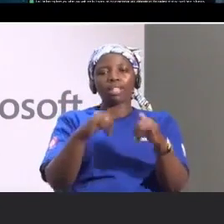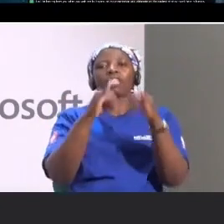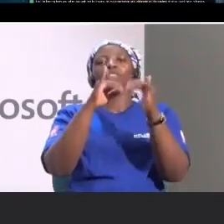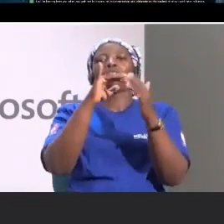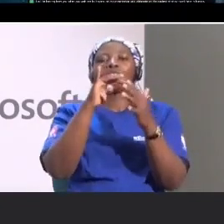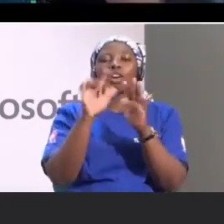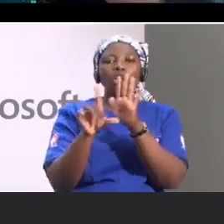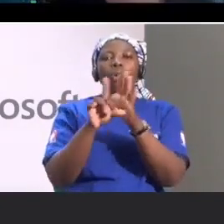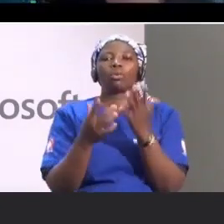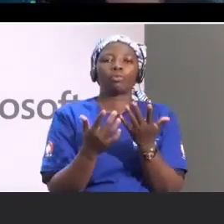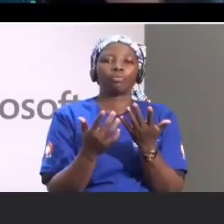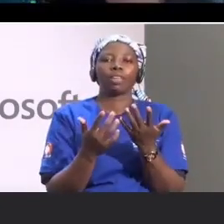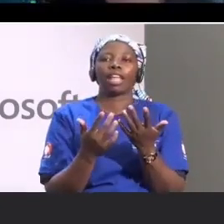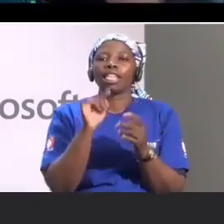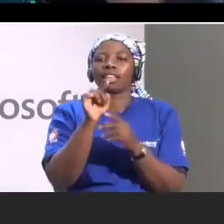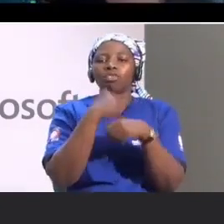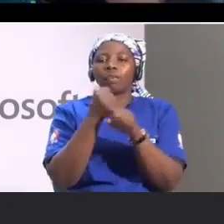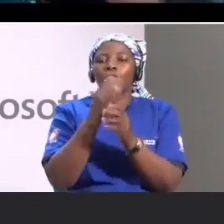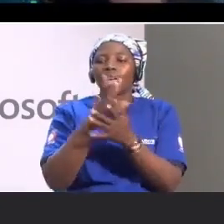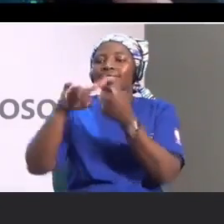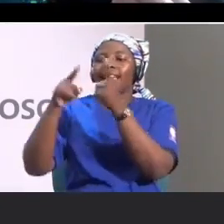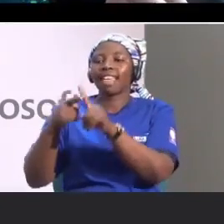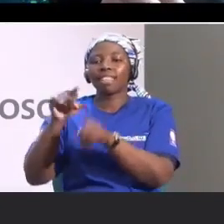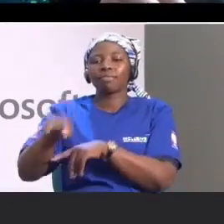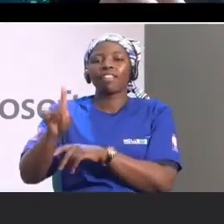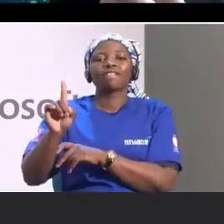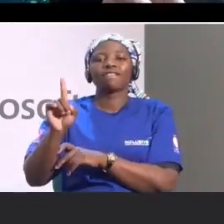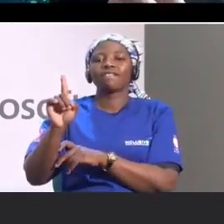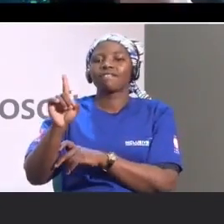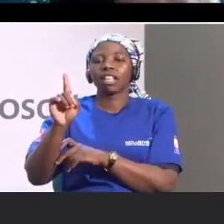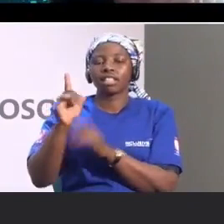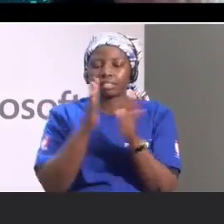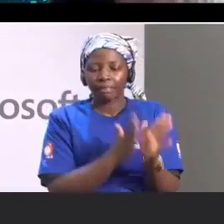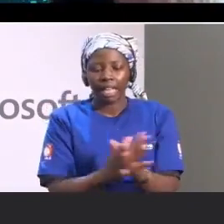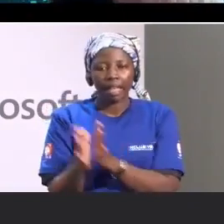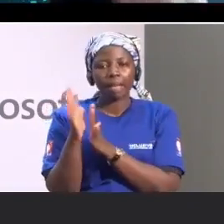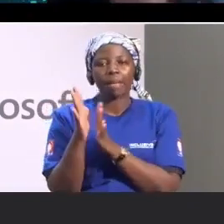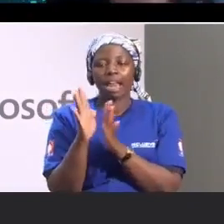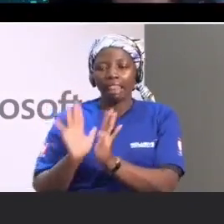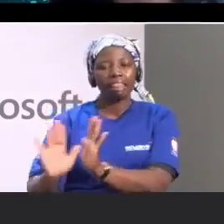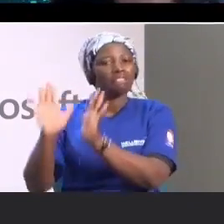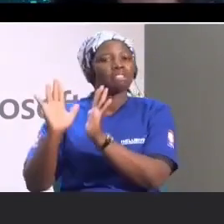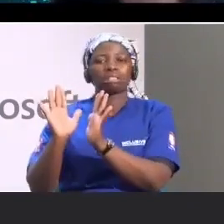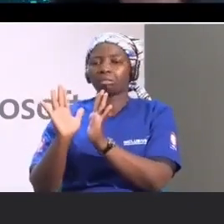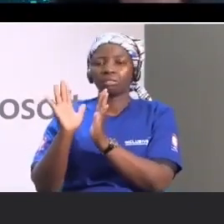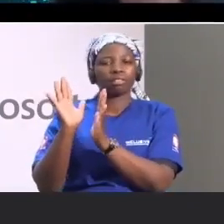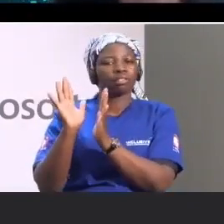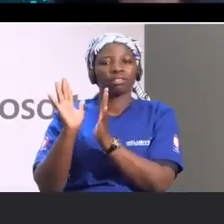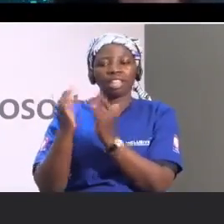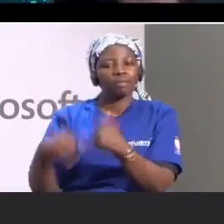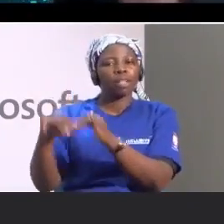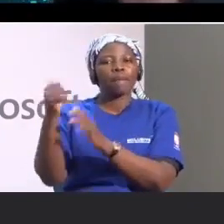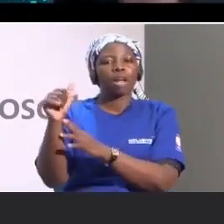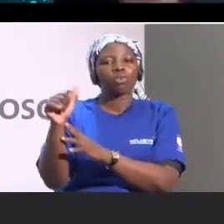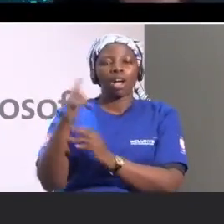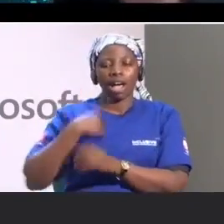framework. And to ensure that the standard does not get prepared and is left unattended, we